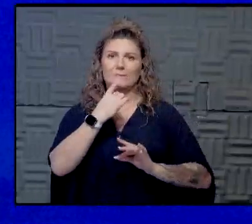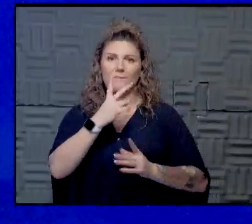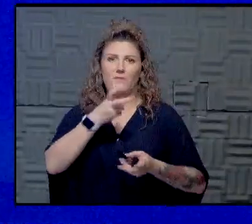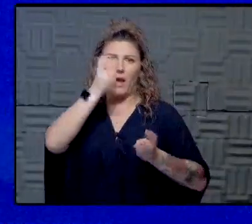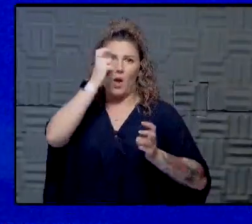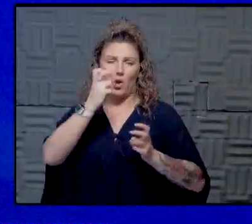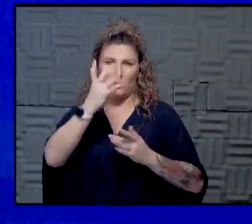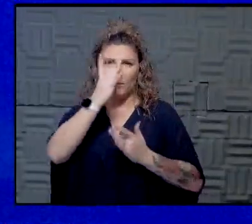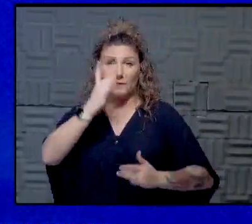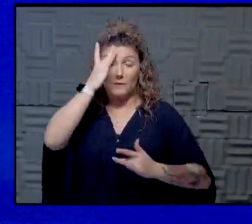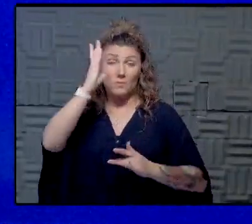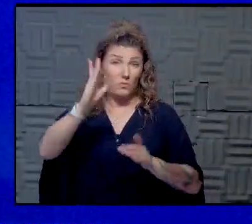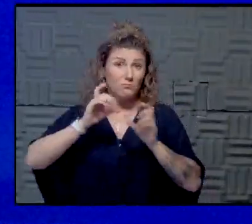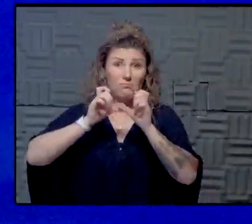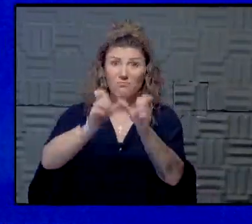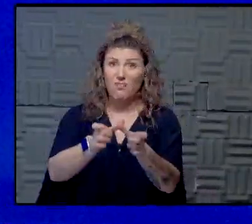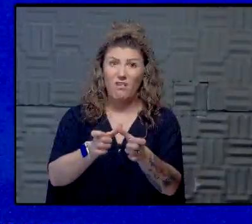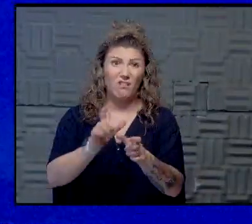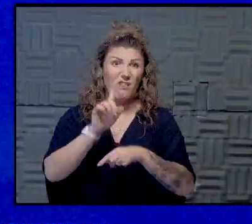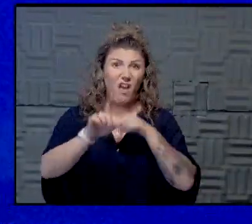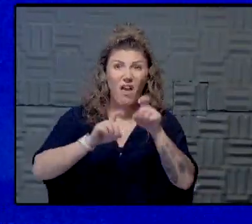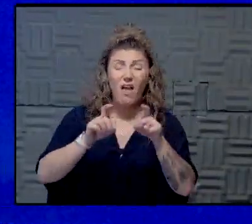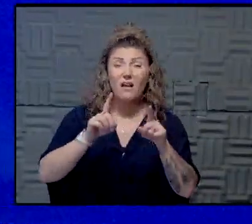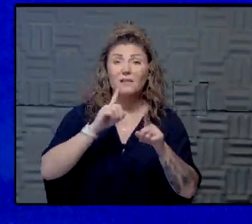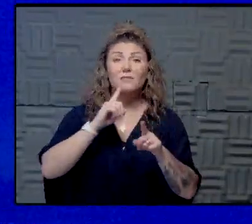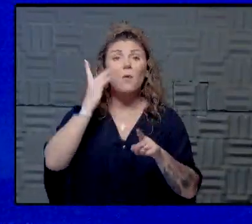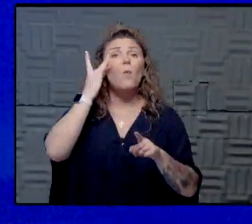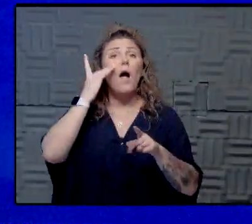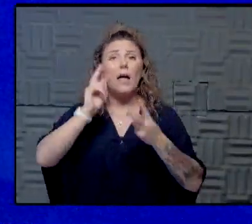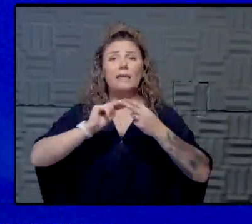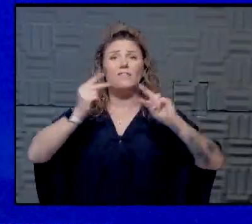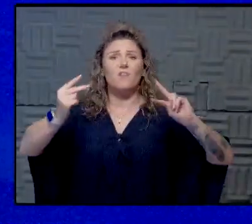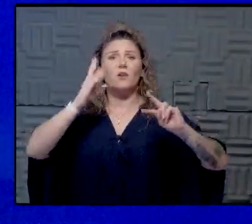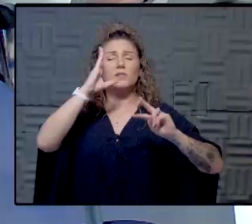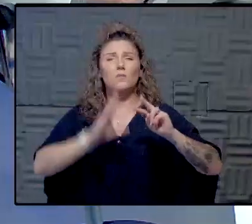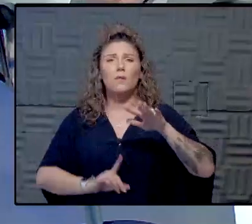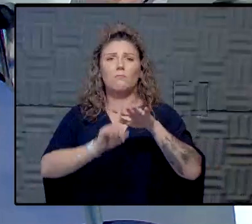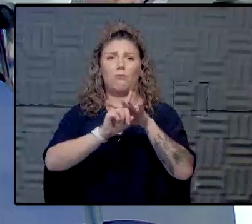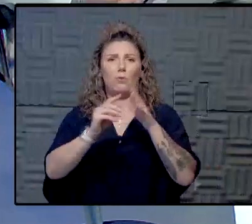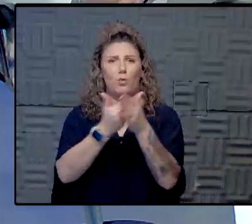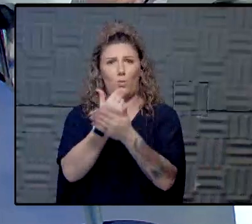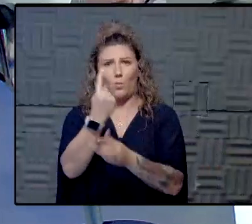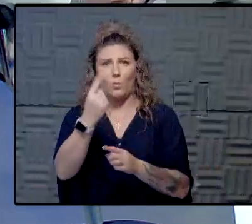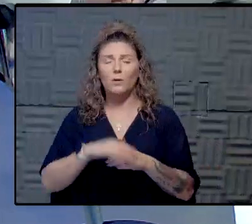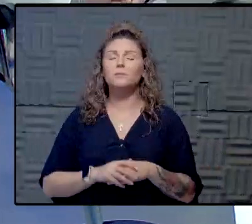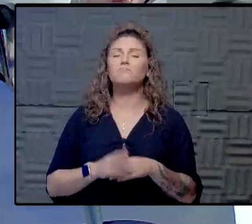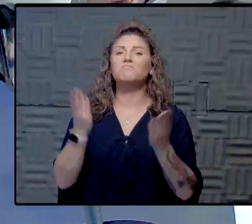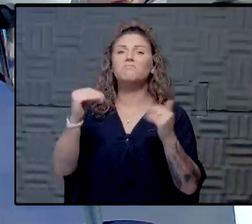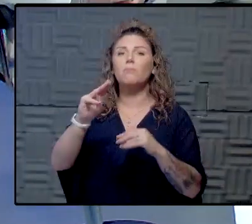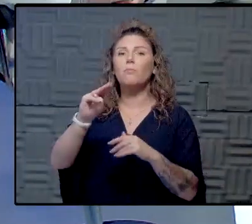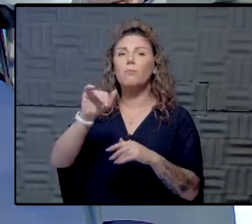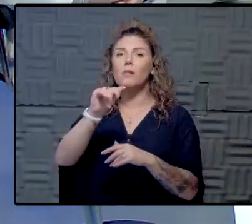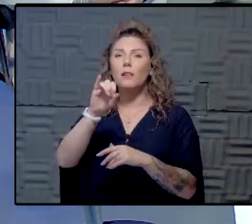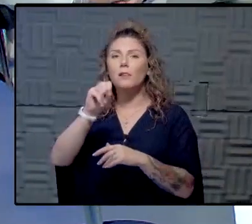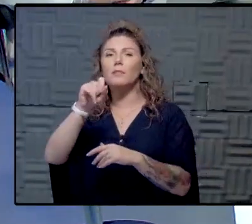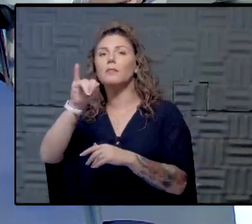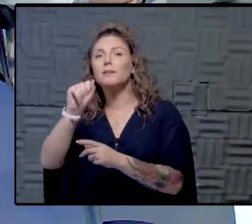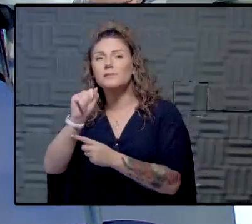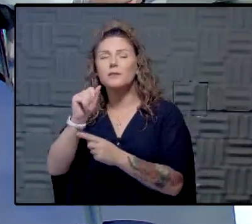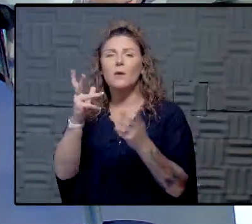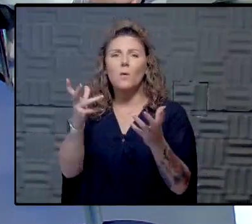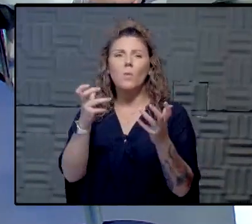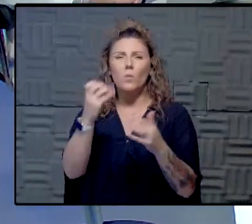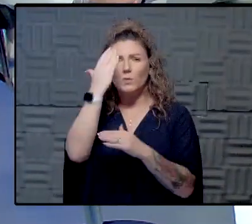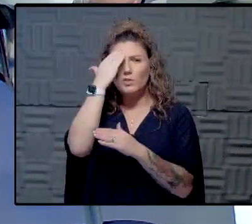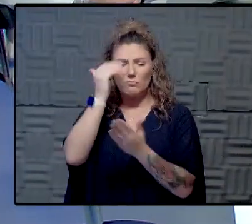will continue to be asked because we know variants are going to continue to pop up. So. Okay, Melissa wants to know, can the doctors explain